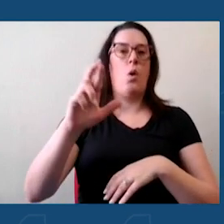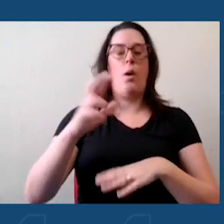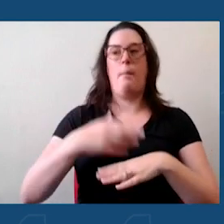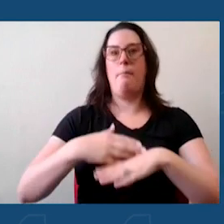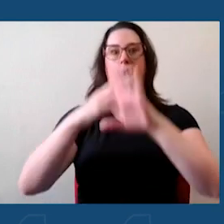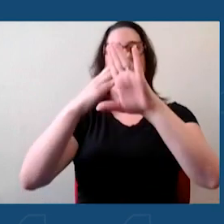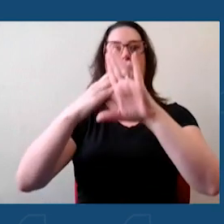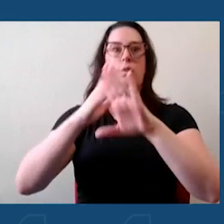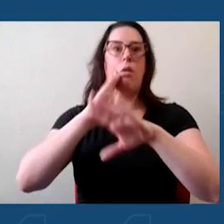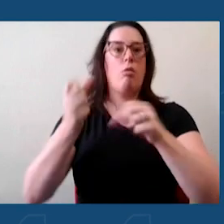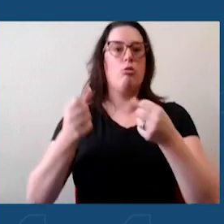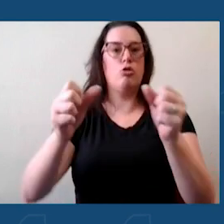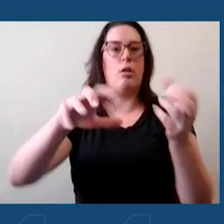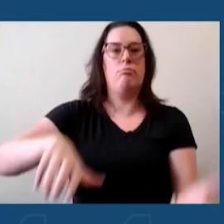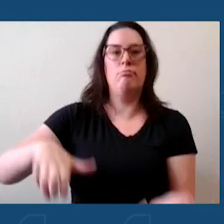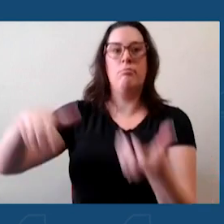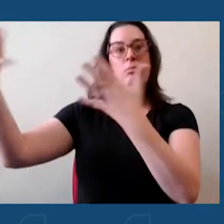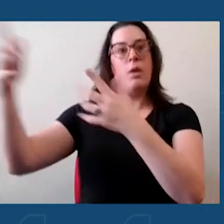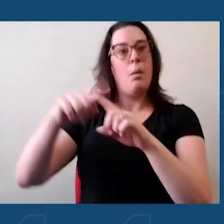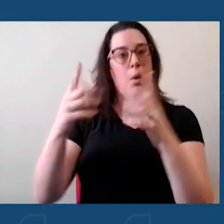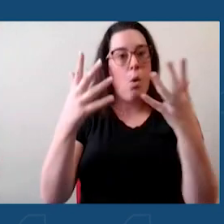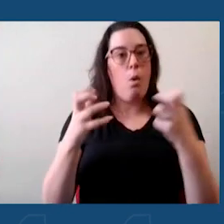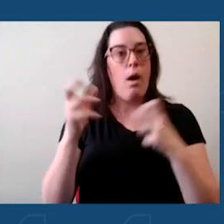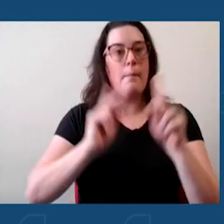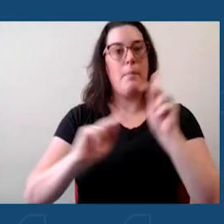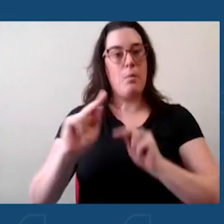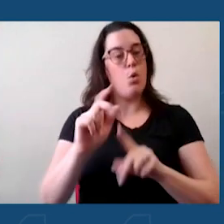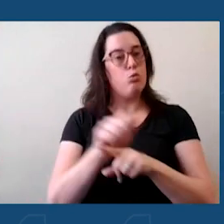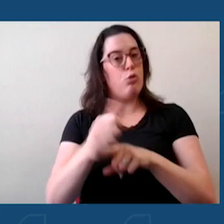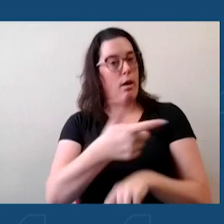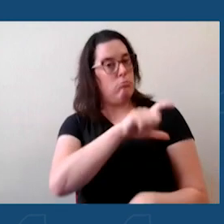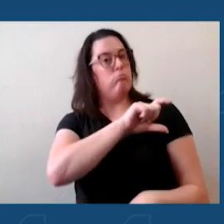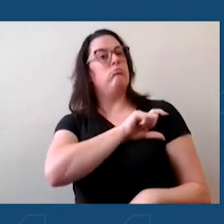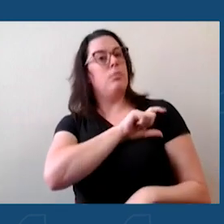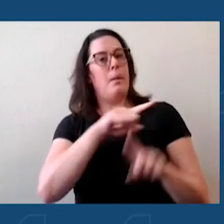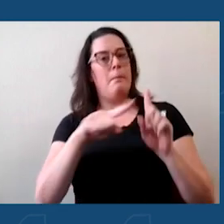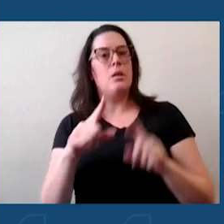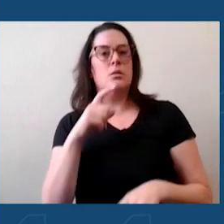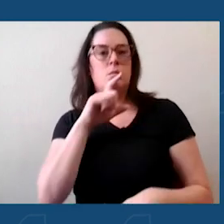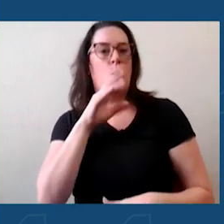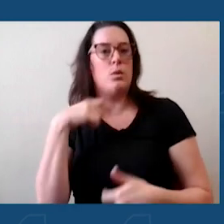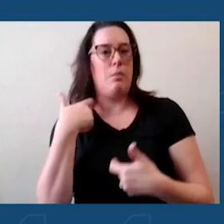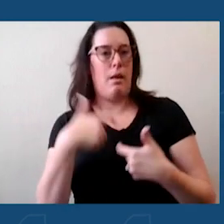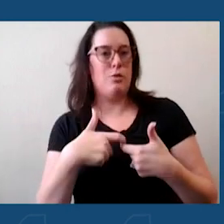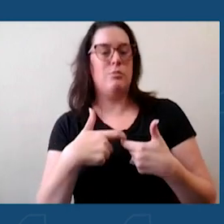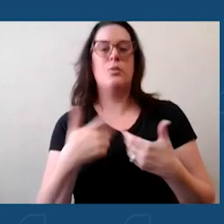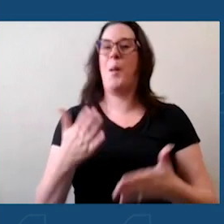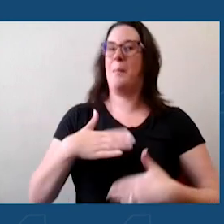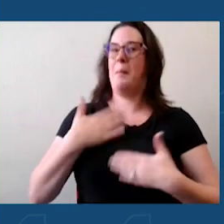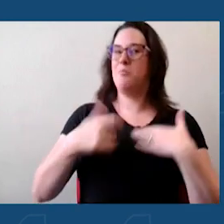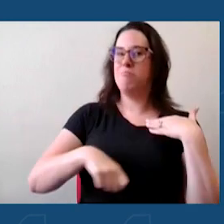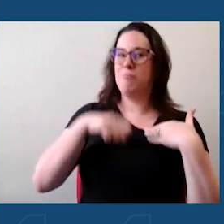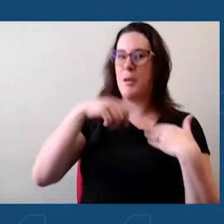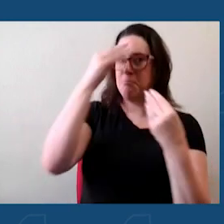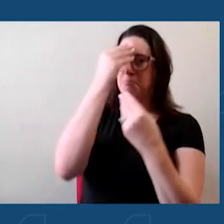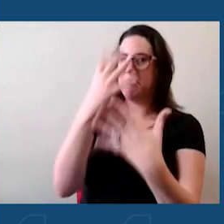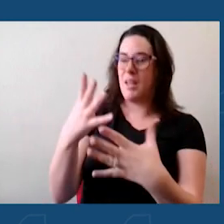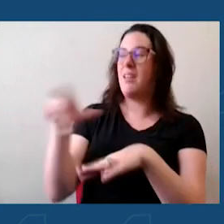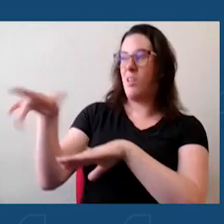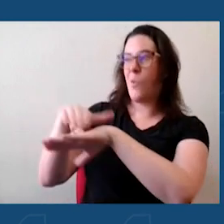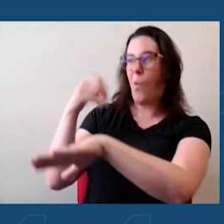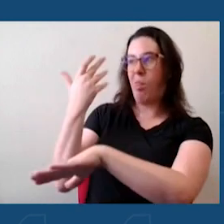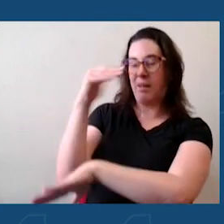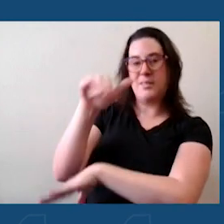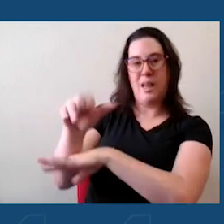barriers on the streets. But they wanted people that were trained in law enforcement. So I'm proud to announce, after that call last night, we